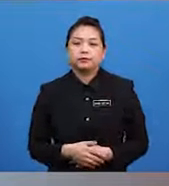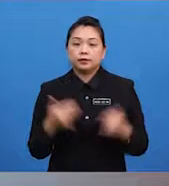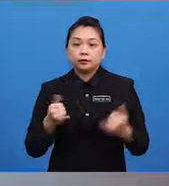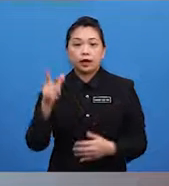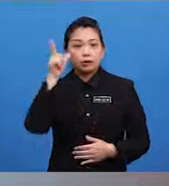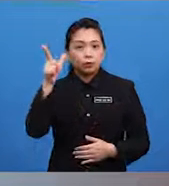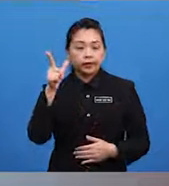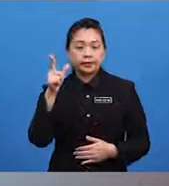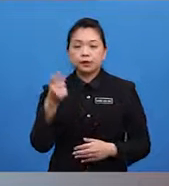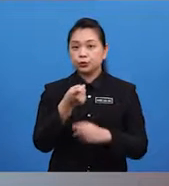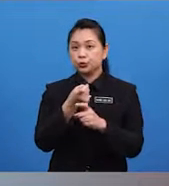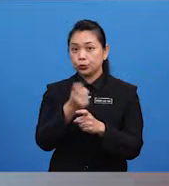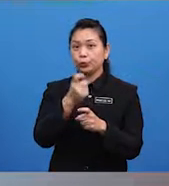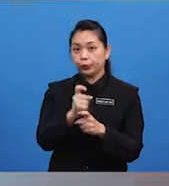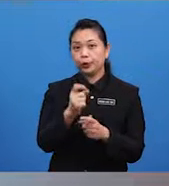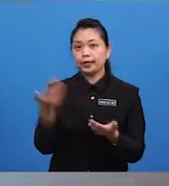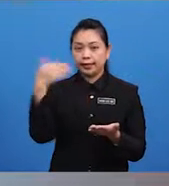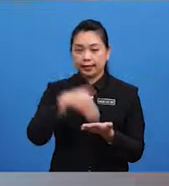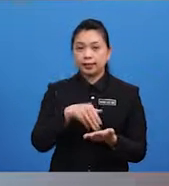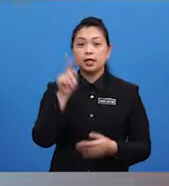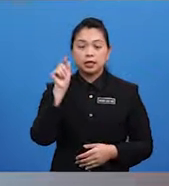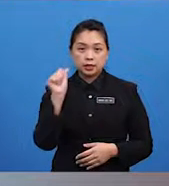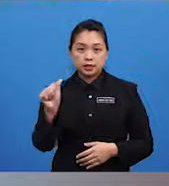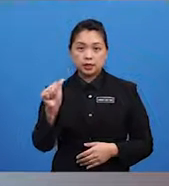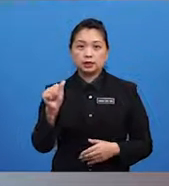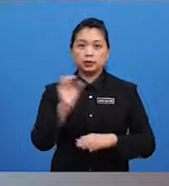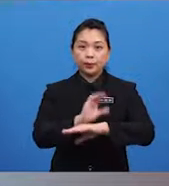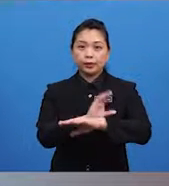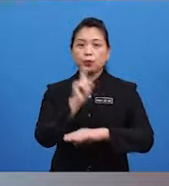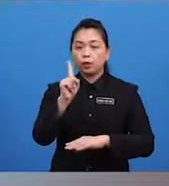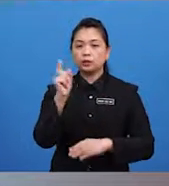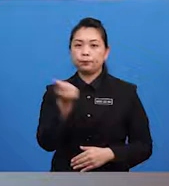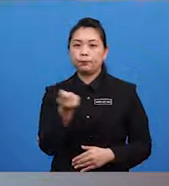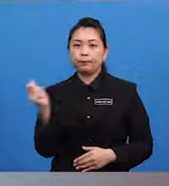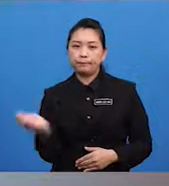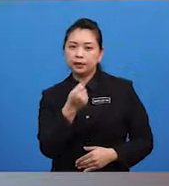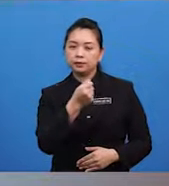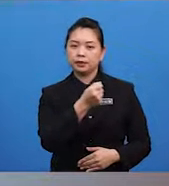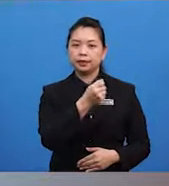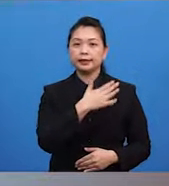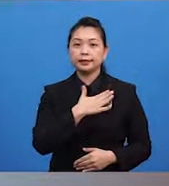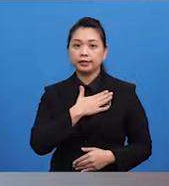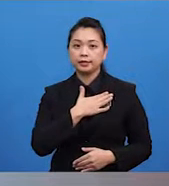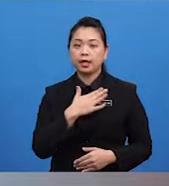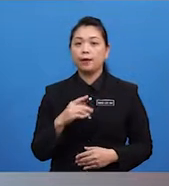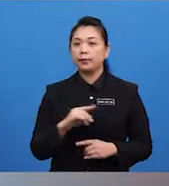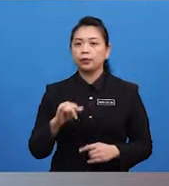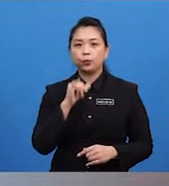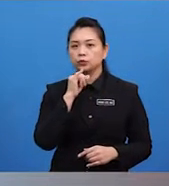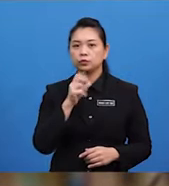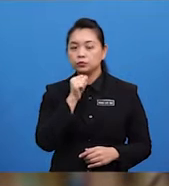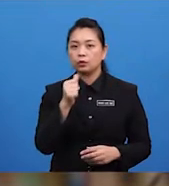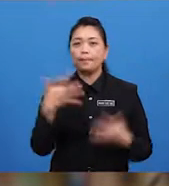Now let's look at the joke again. A computer once beat me at chess, but it was no match for me at